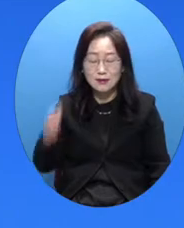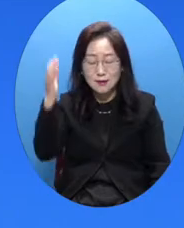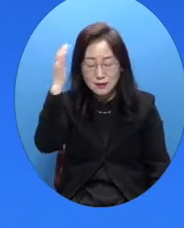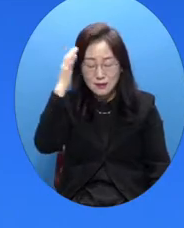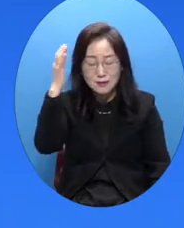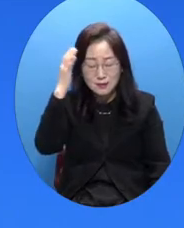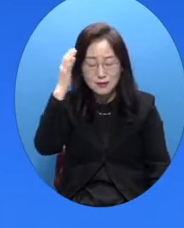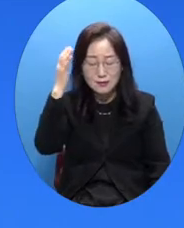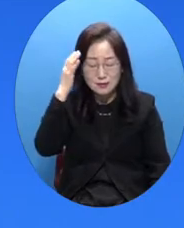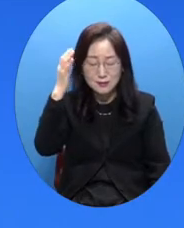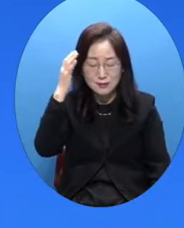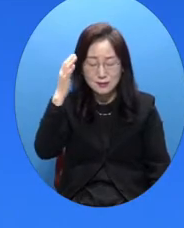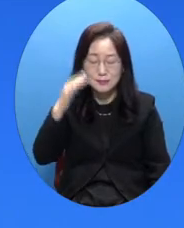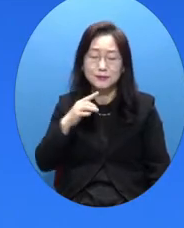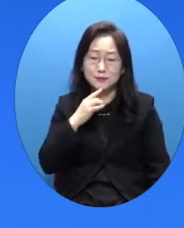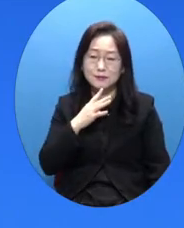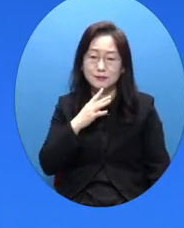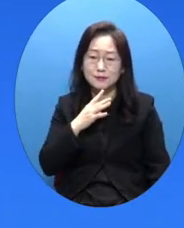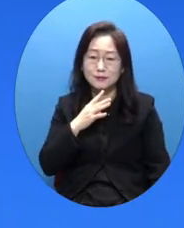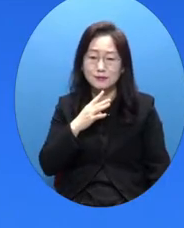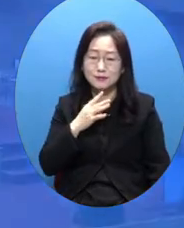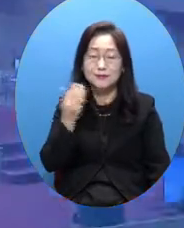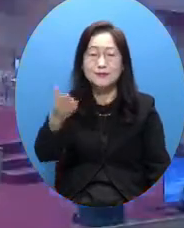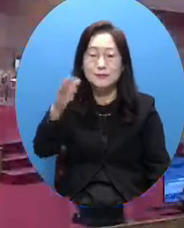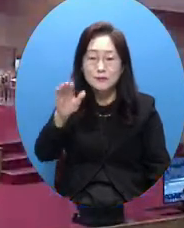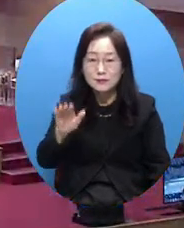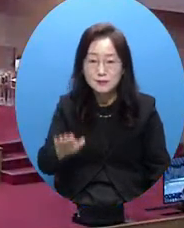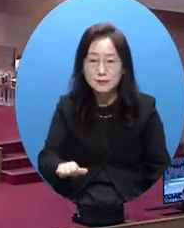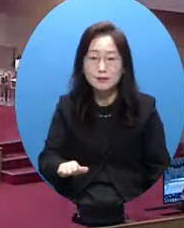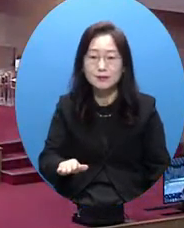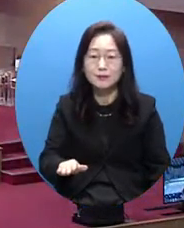and lived in the midst of pain